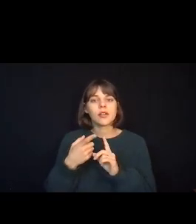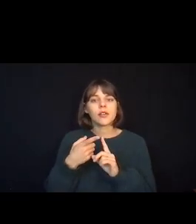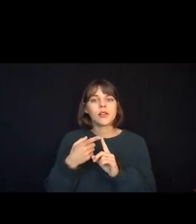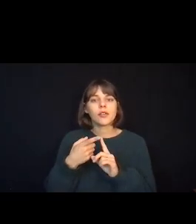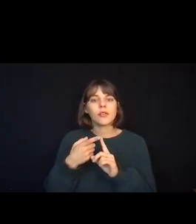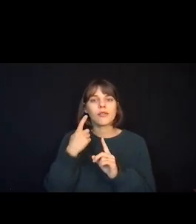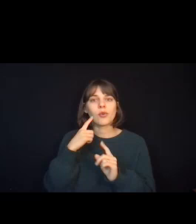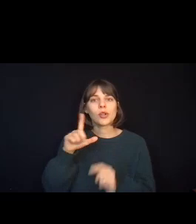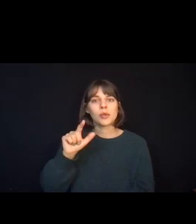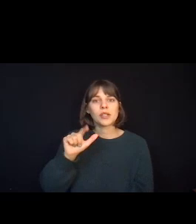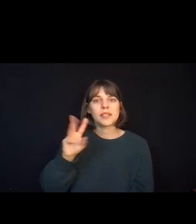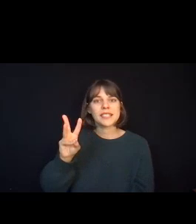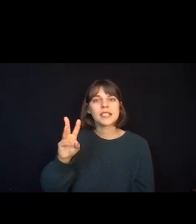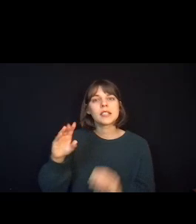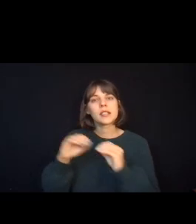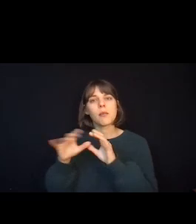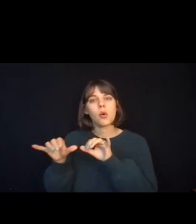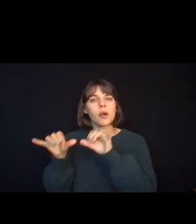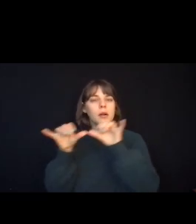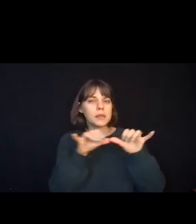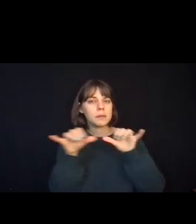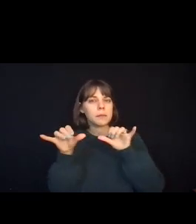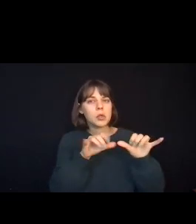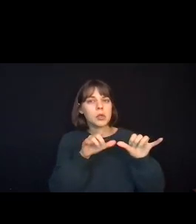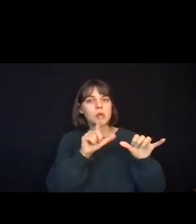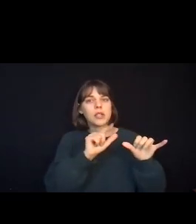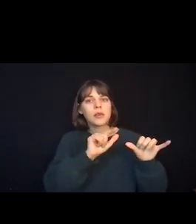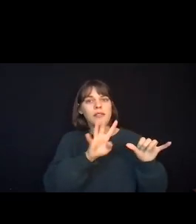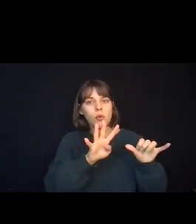from 24 and what we saw happen in 25 as well.